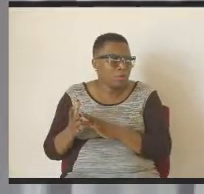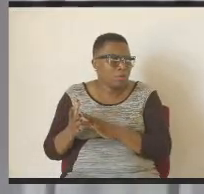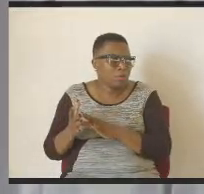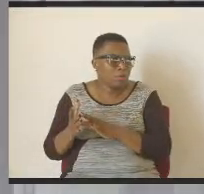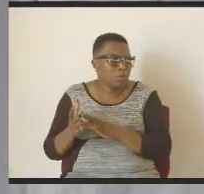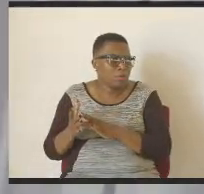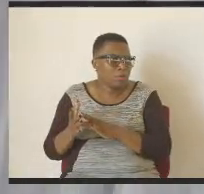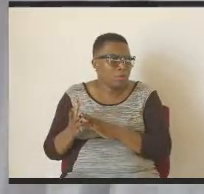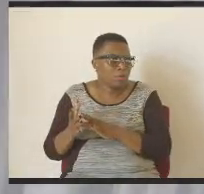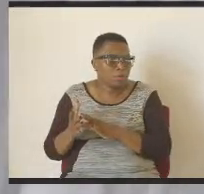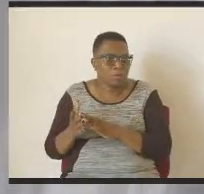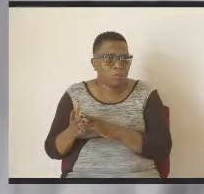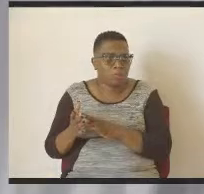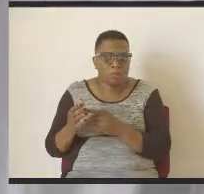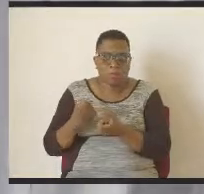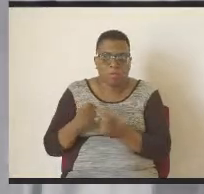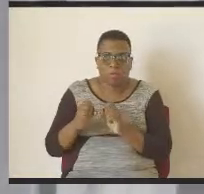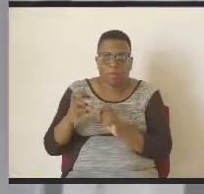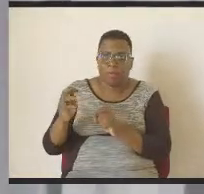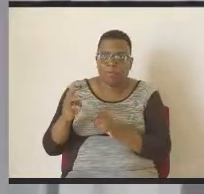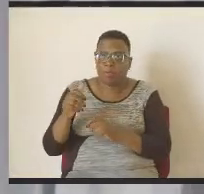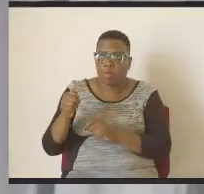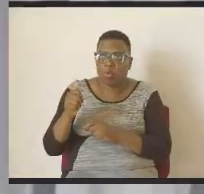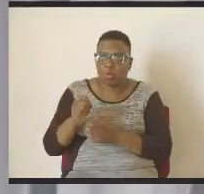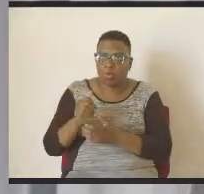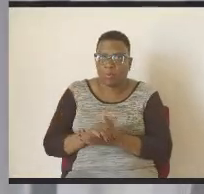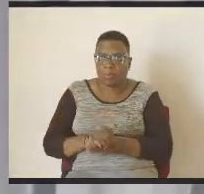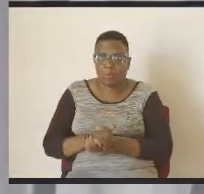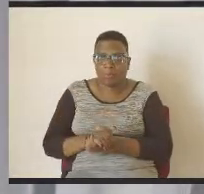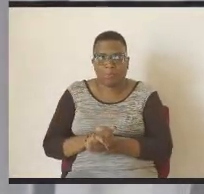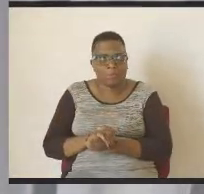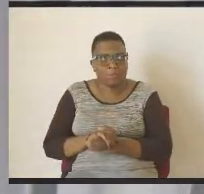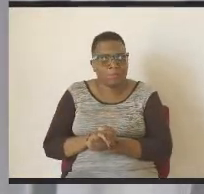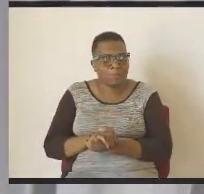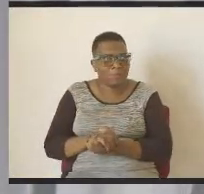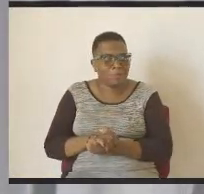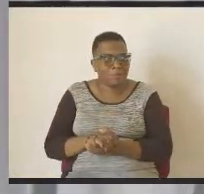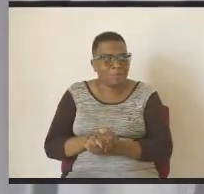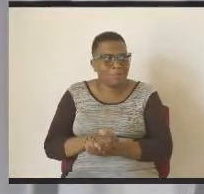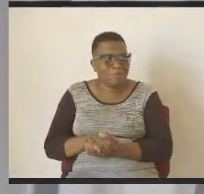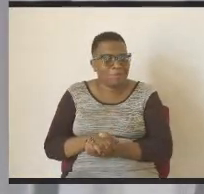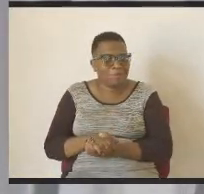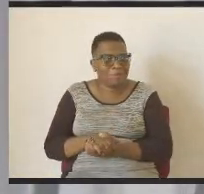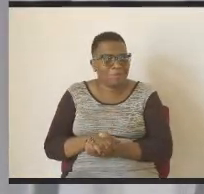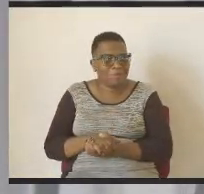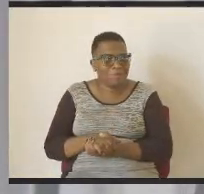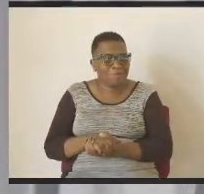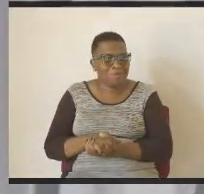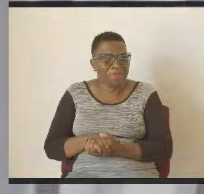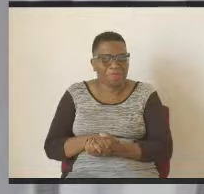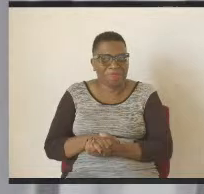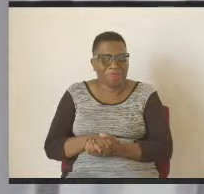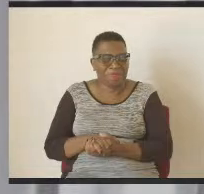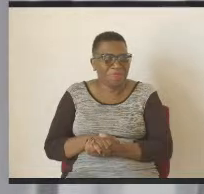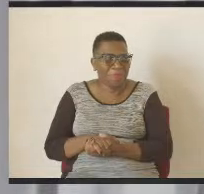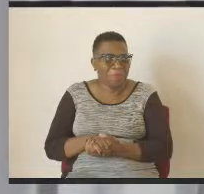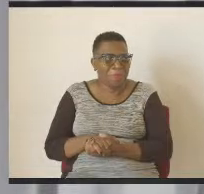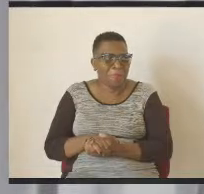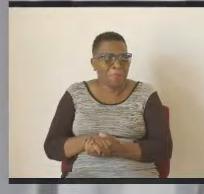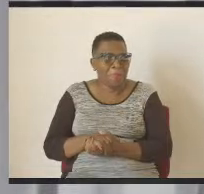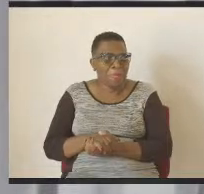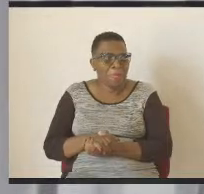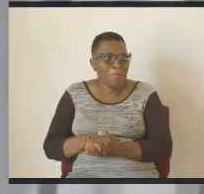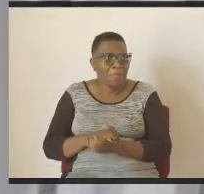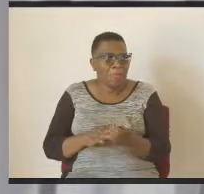Amen, amen. Hey, I tell you, the Spirit is with us this morning. Take good up morning,